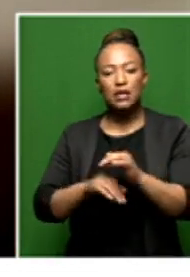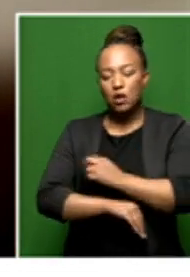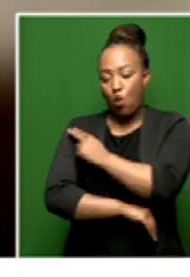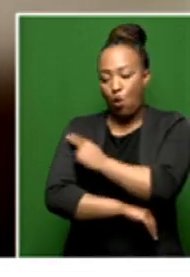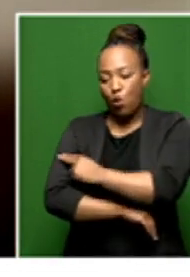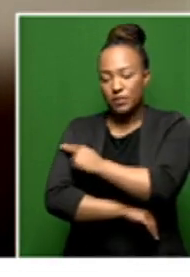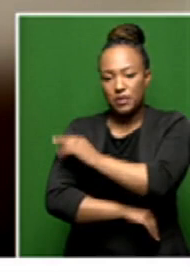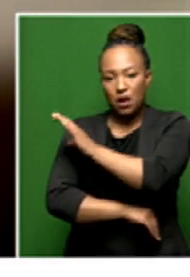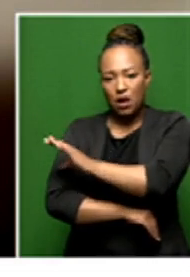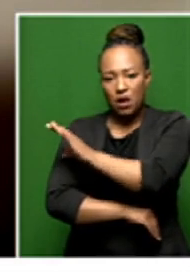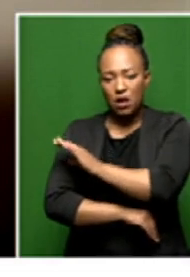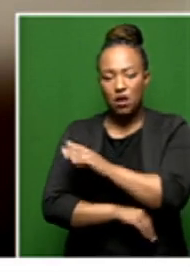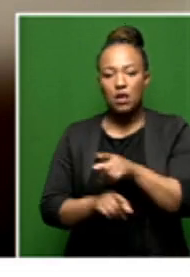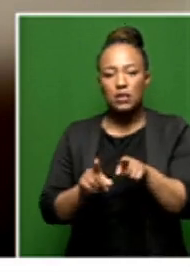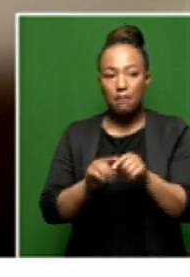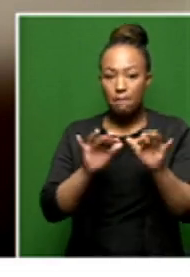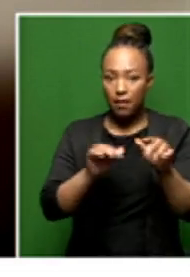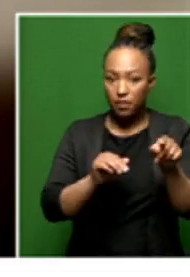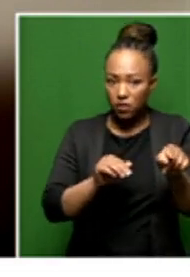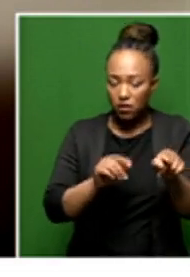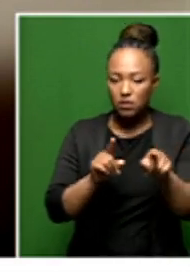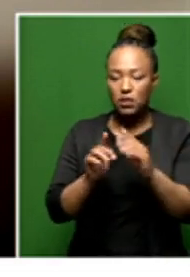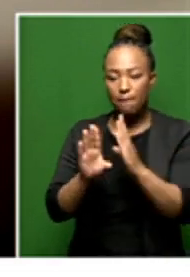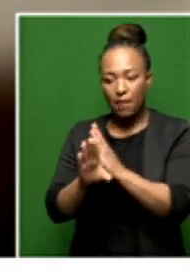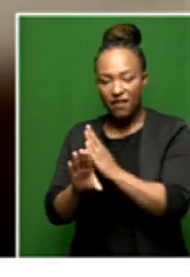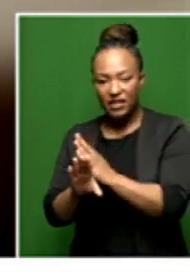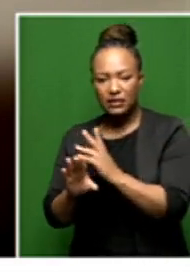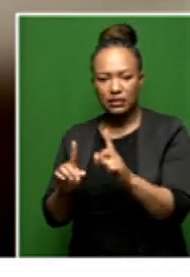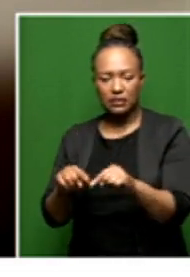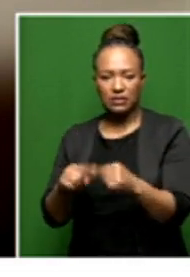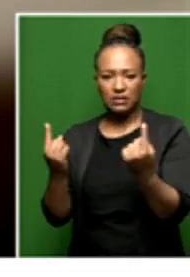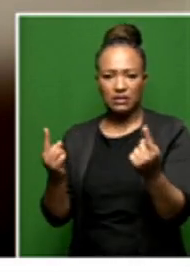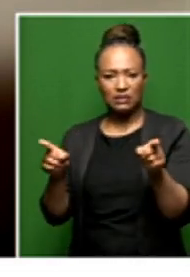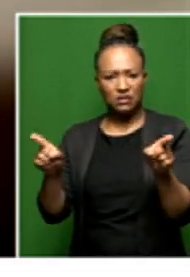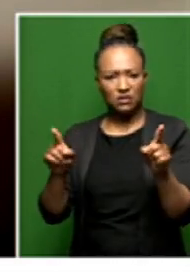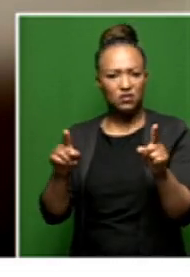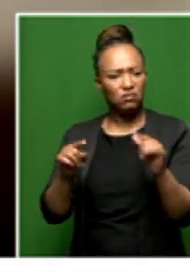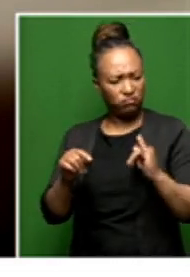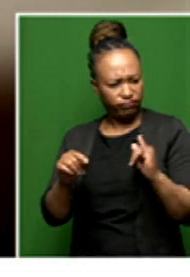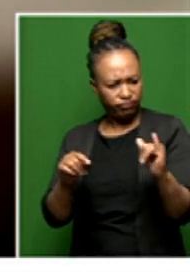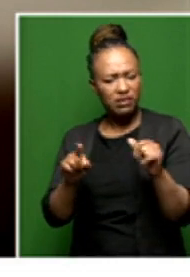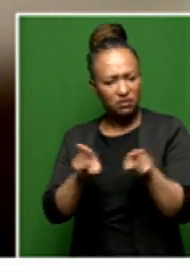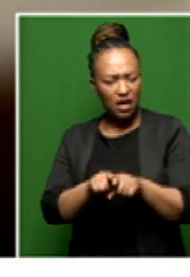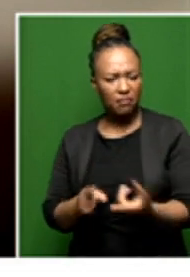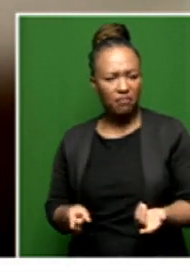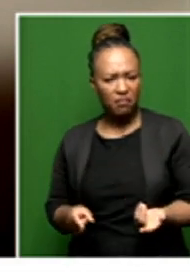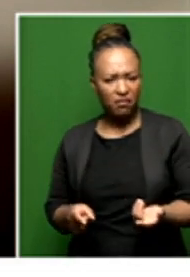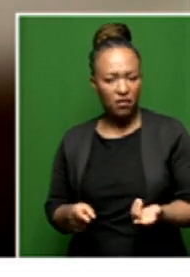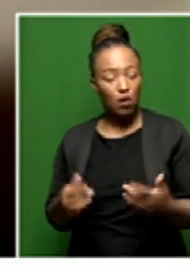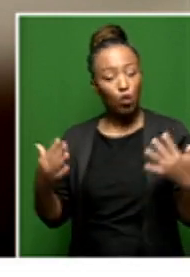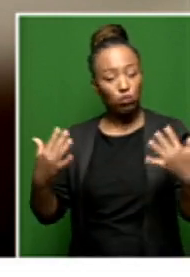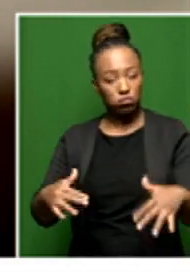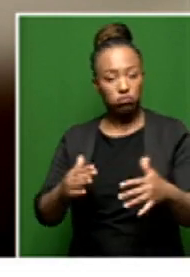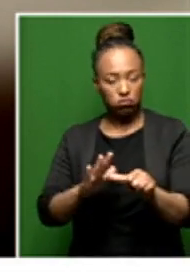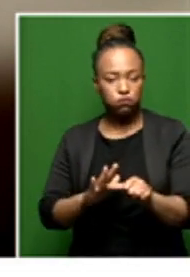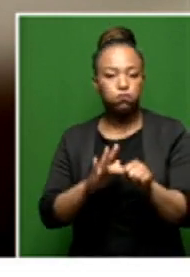care, 80% of people in the public sector and people in the private sector, we're in the same boat. So it's really